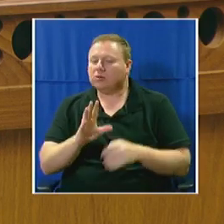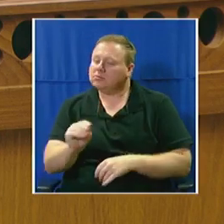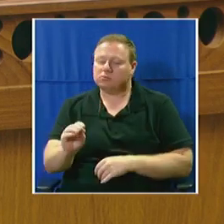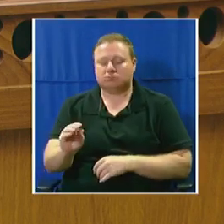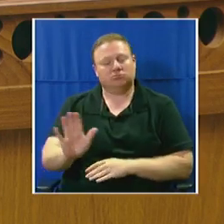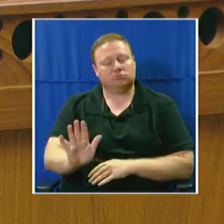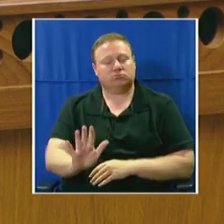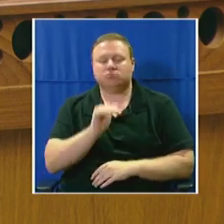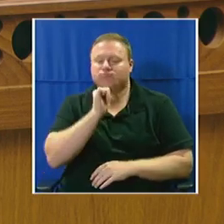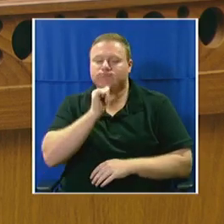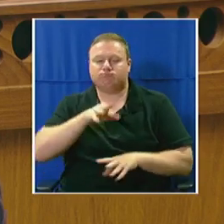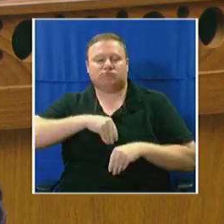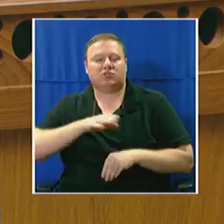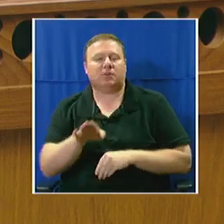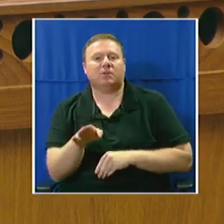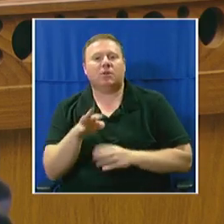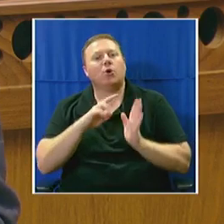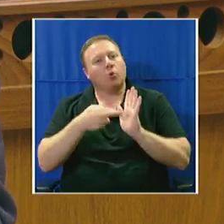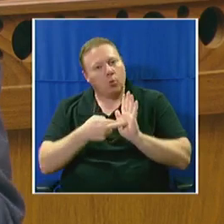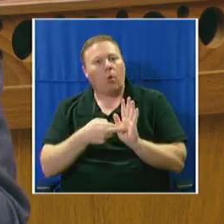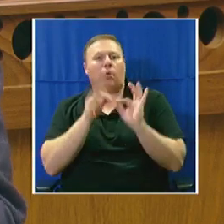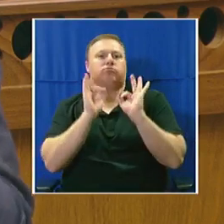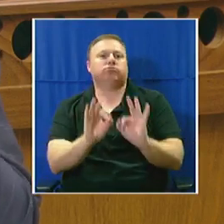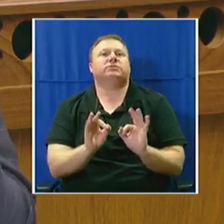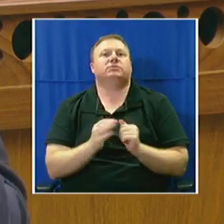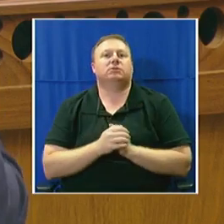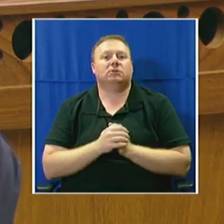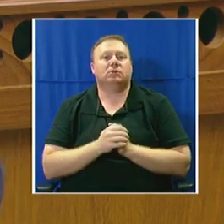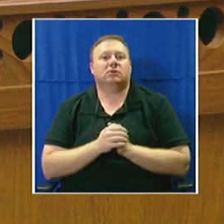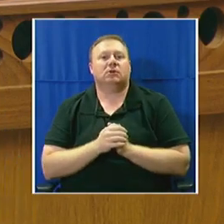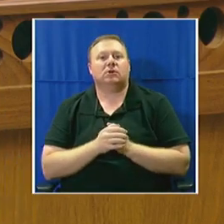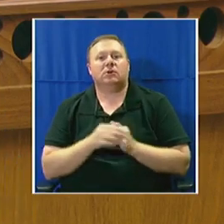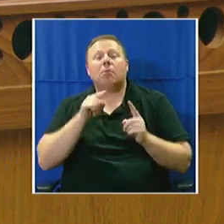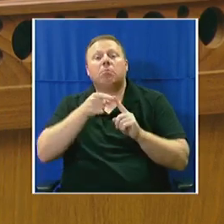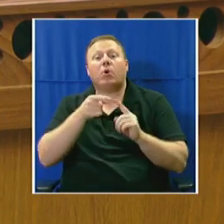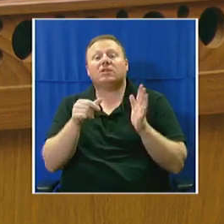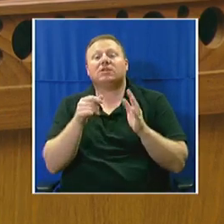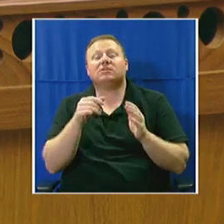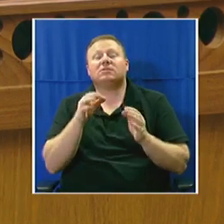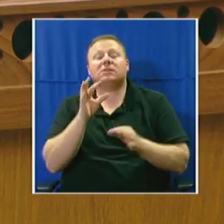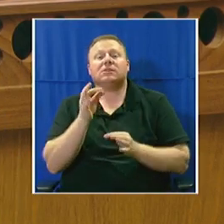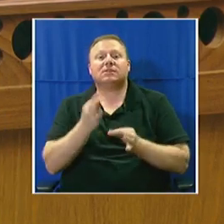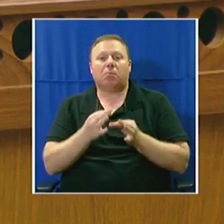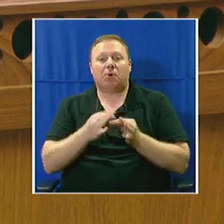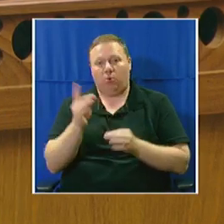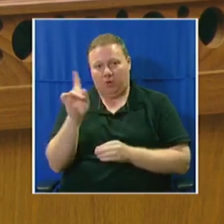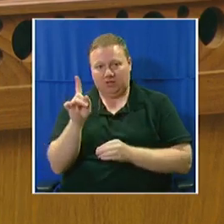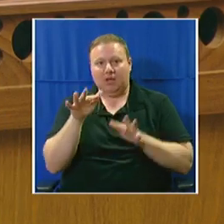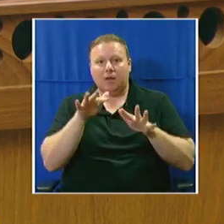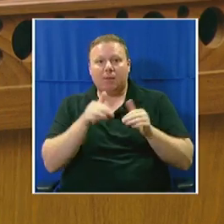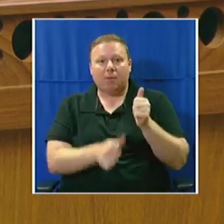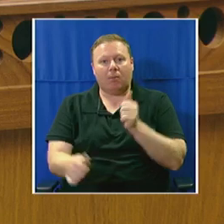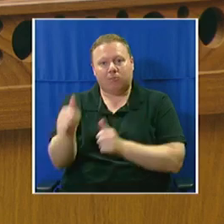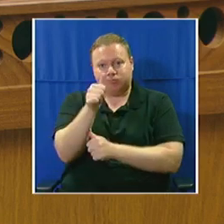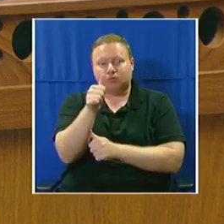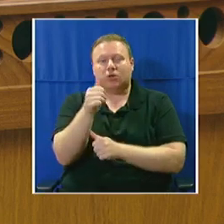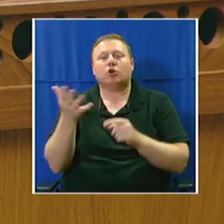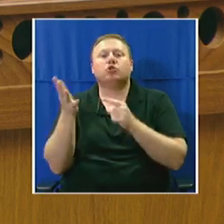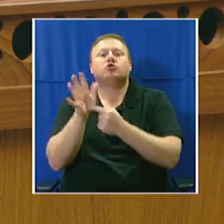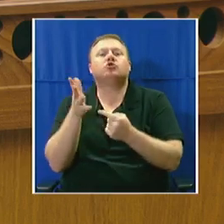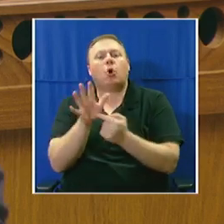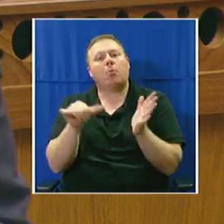able to deal with your feelings as a young boy it's about a coach who corrects sexist remarks in a team and sets a clear